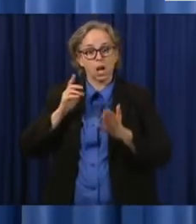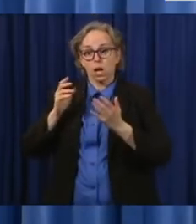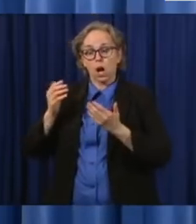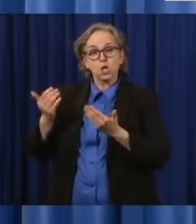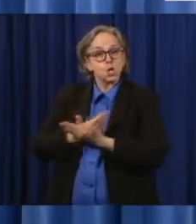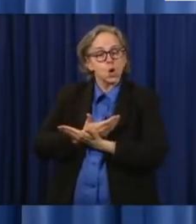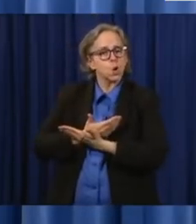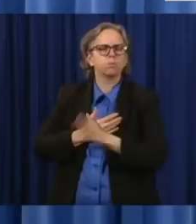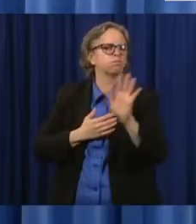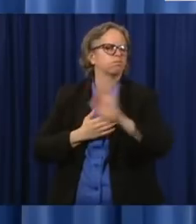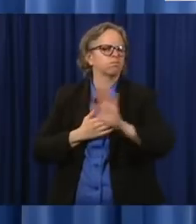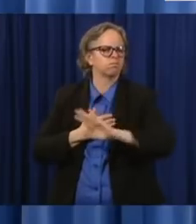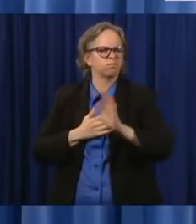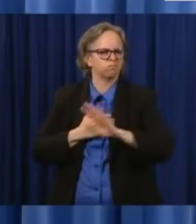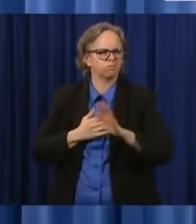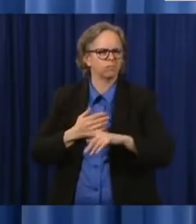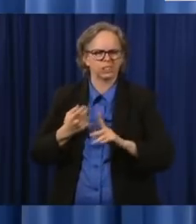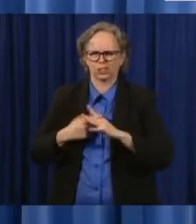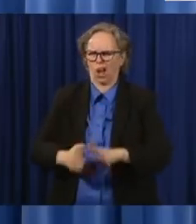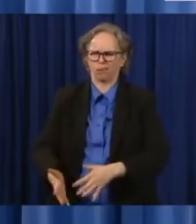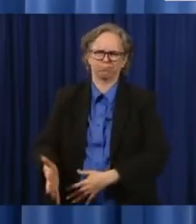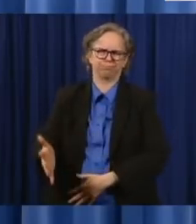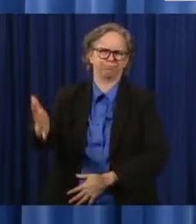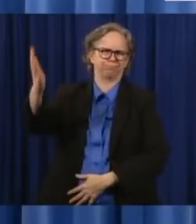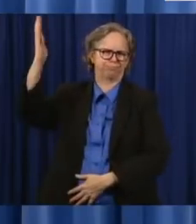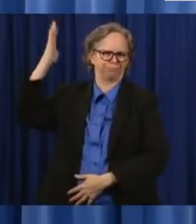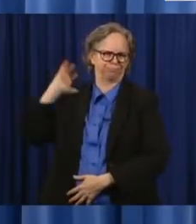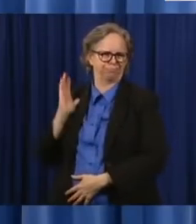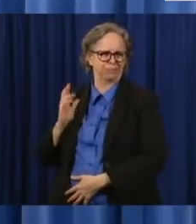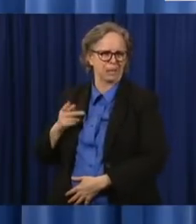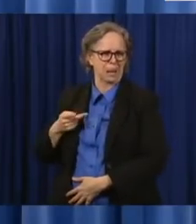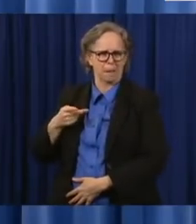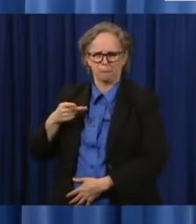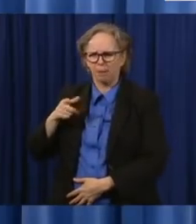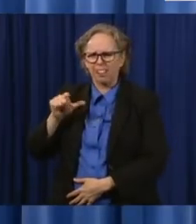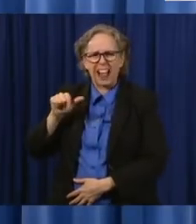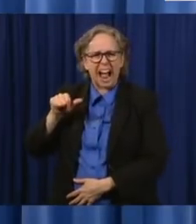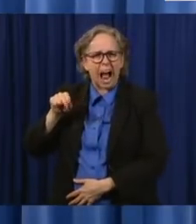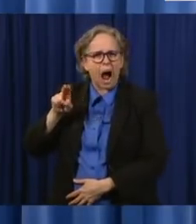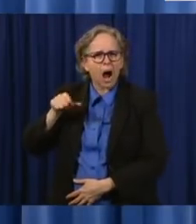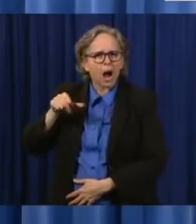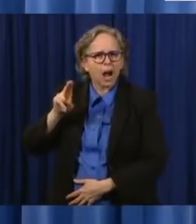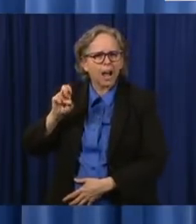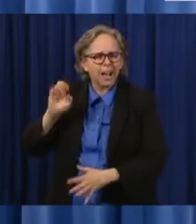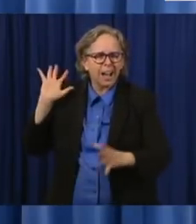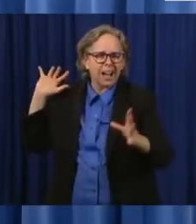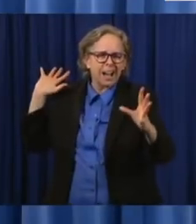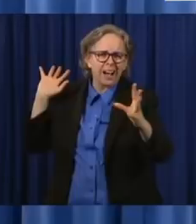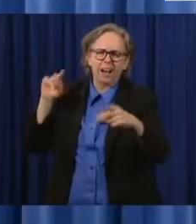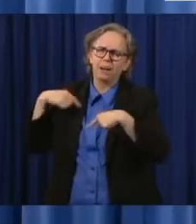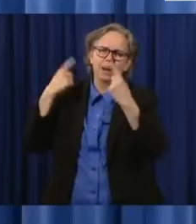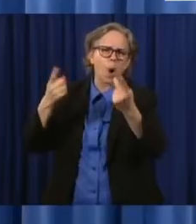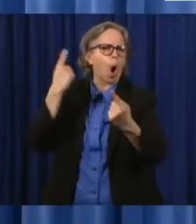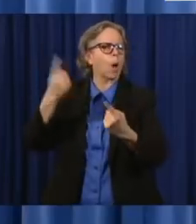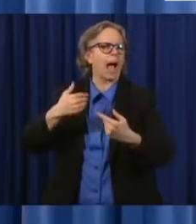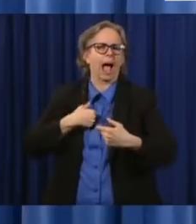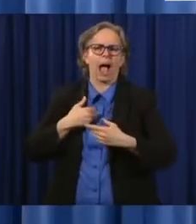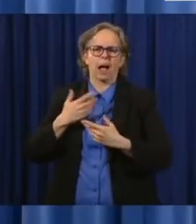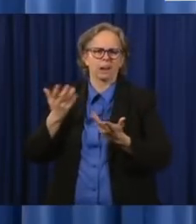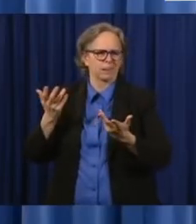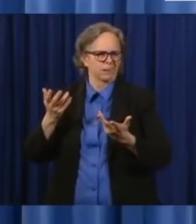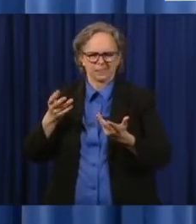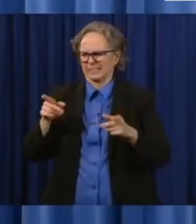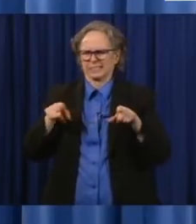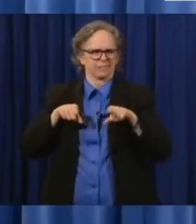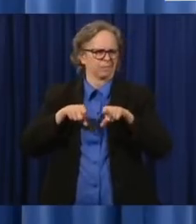least to the plagues of the Middle Ages. It's a basic concept. Now we have testing to go with it, but it's not a new concept or a